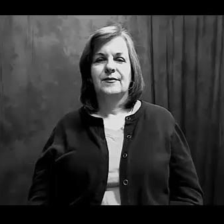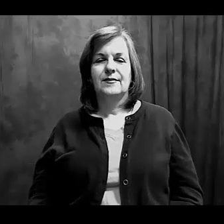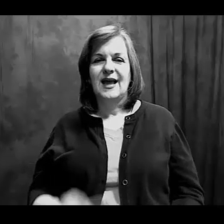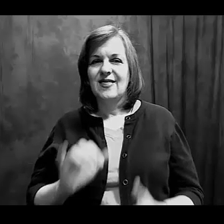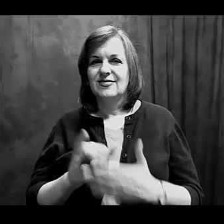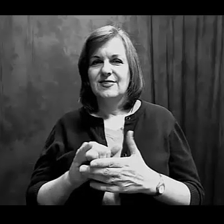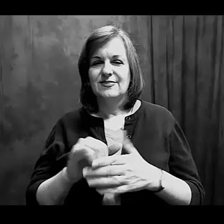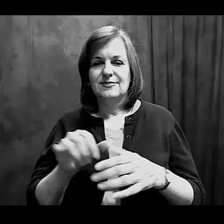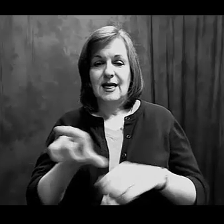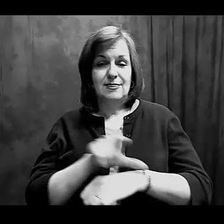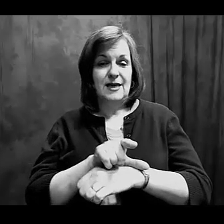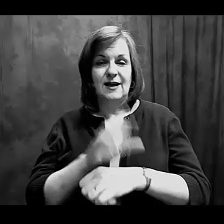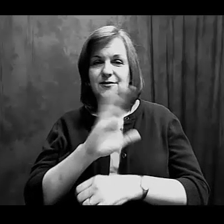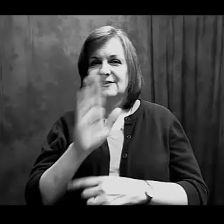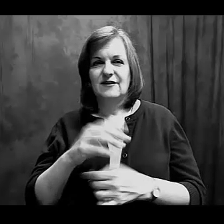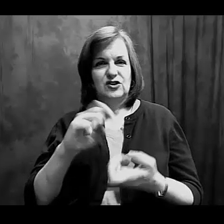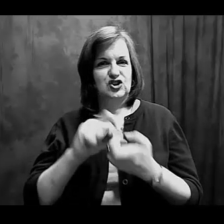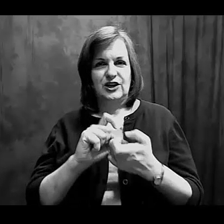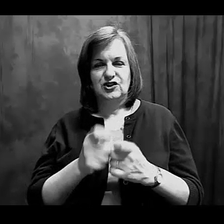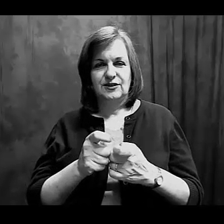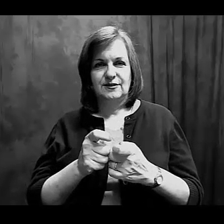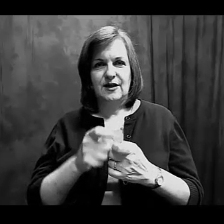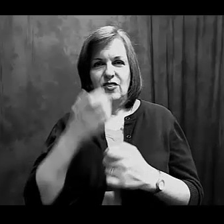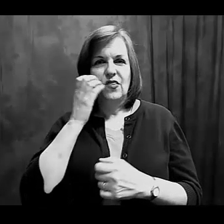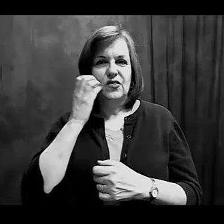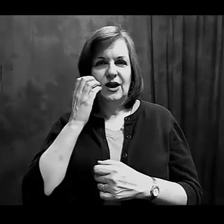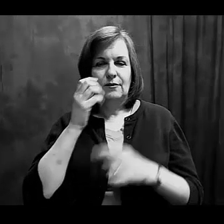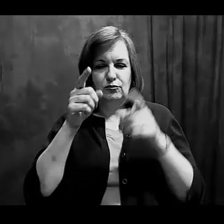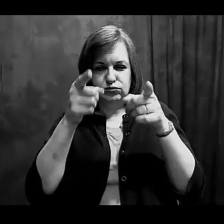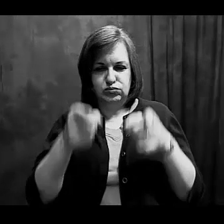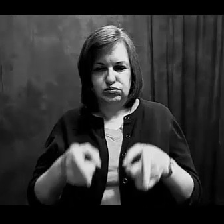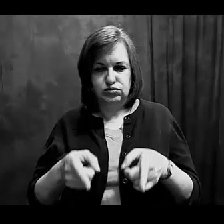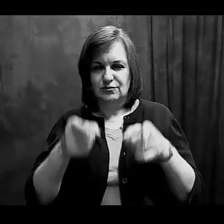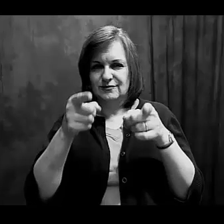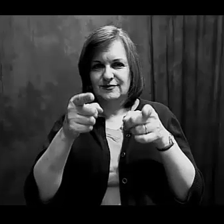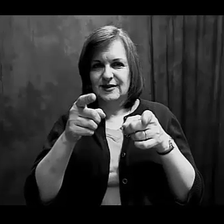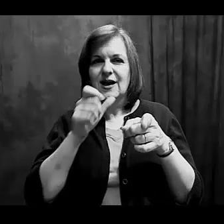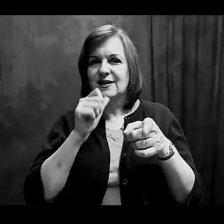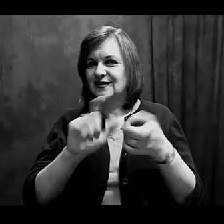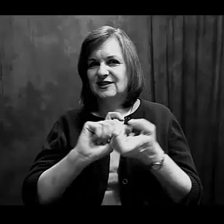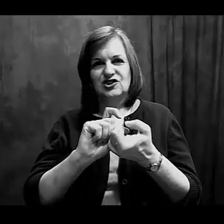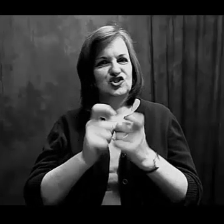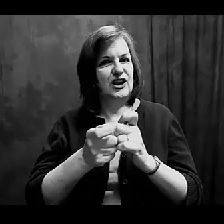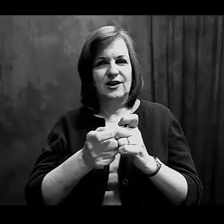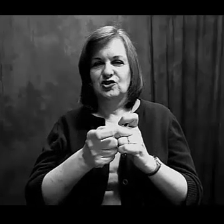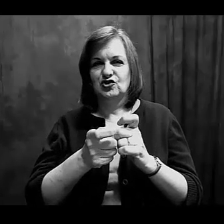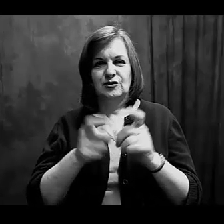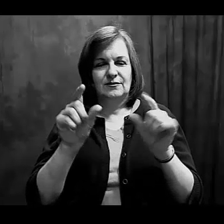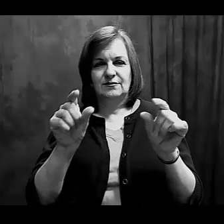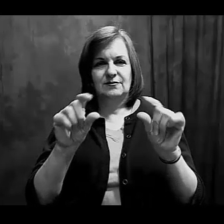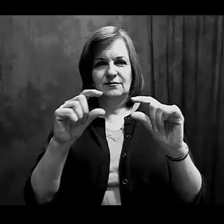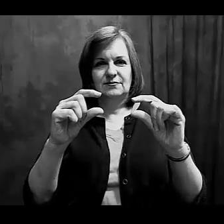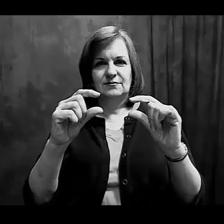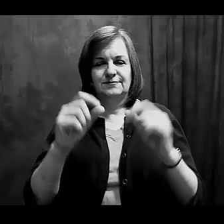That never changes. This does not